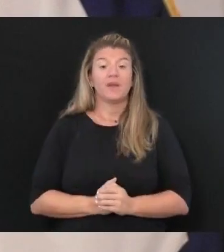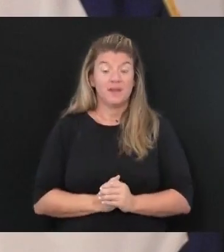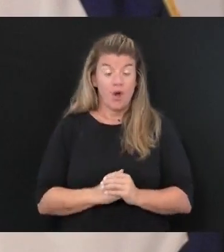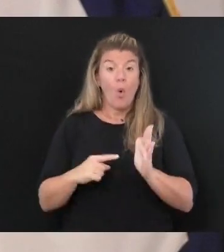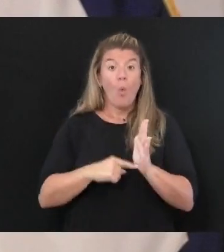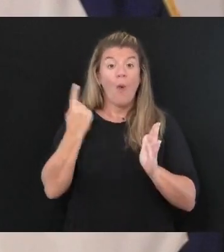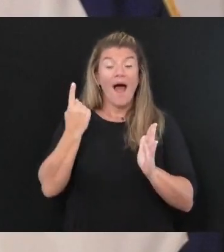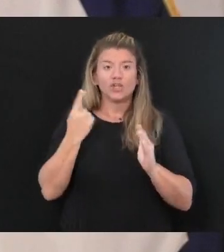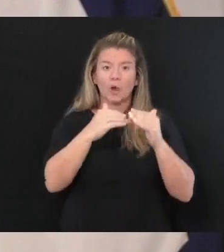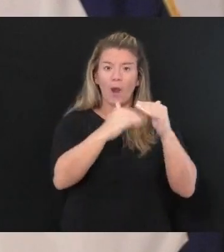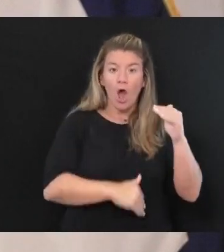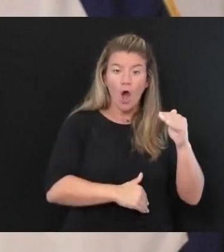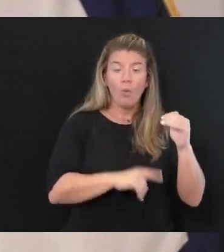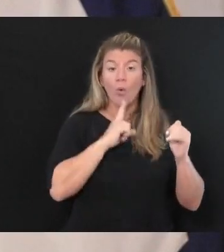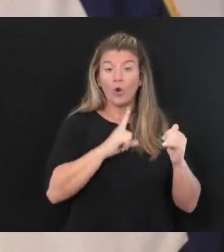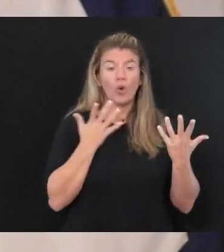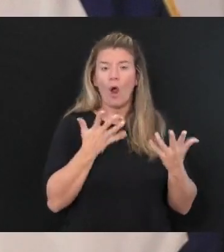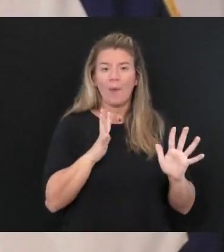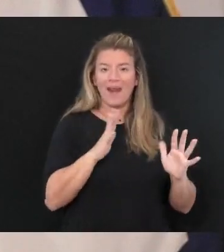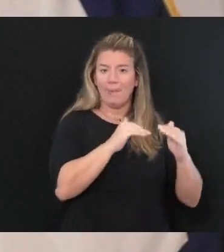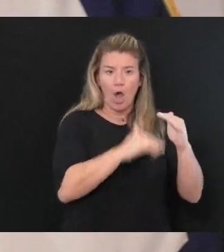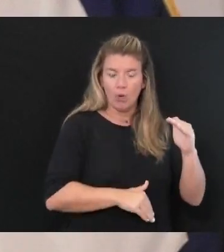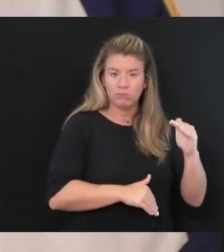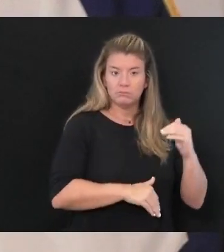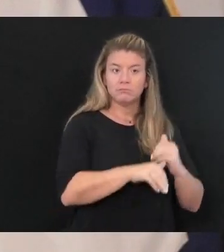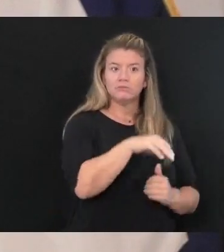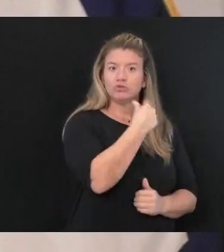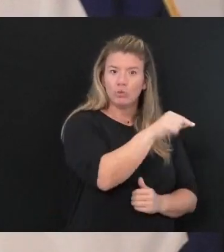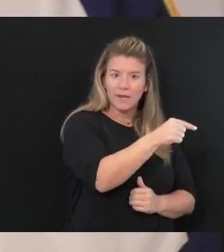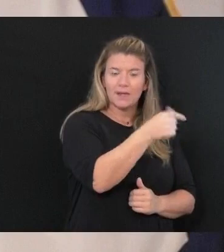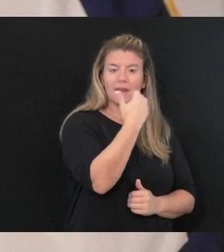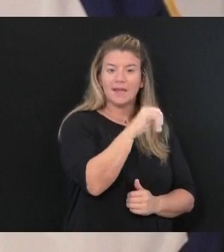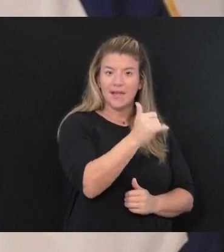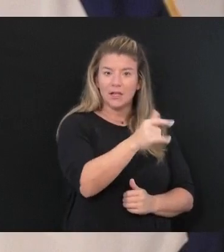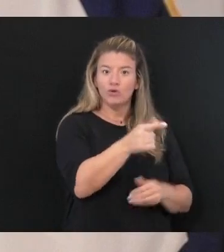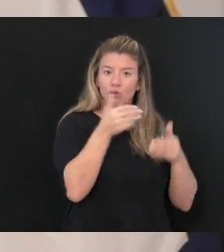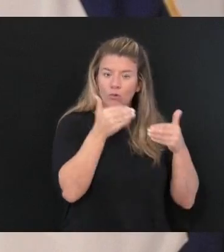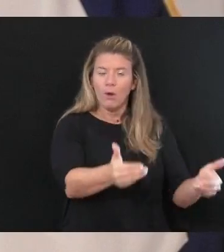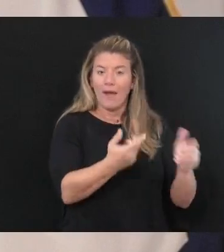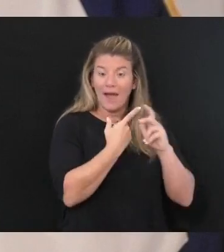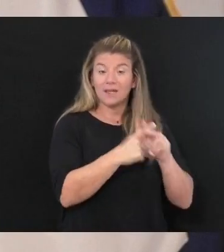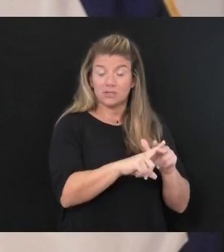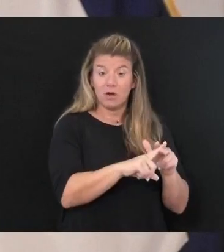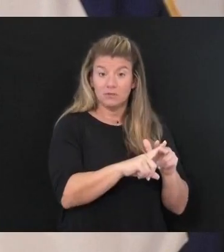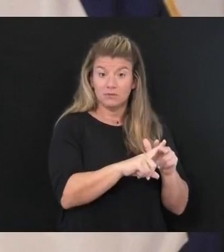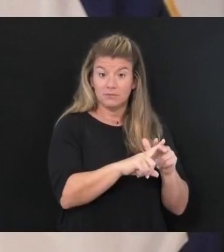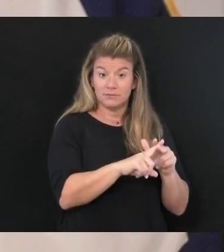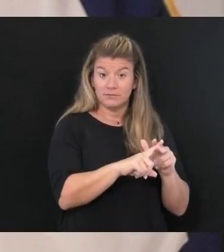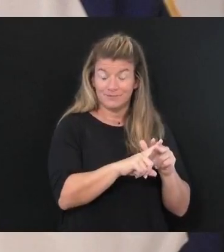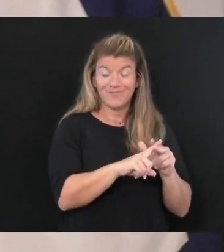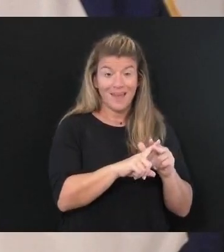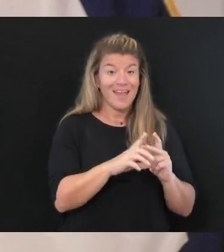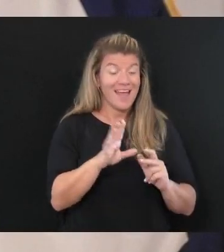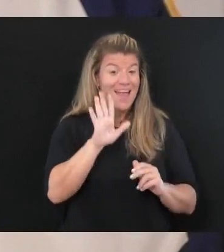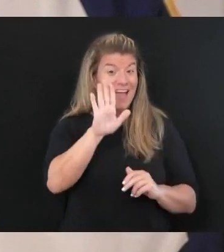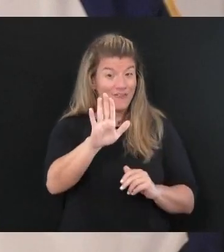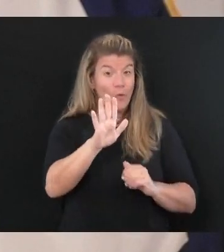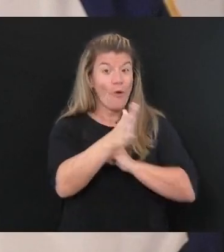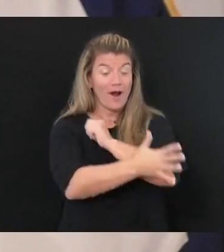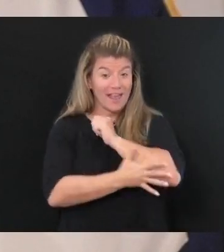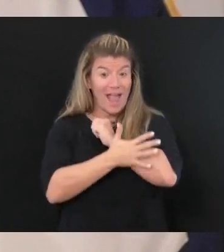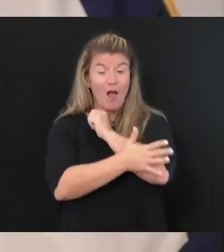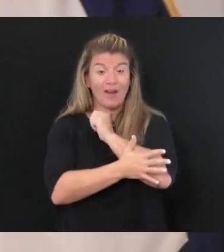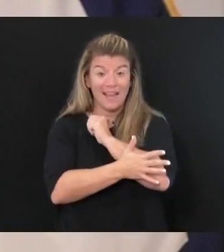that, or you are yellow and green, and we start, if you move back into